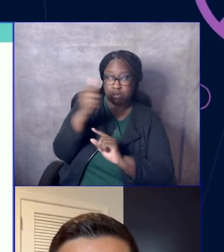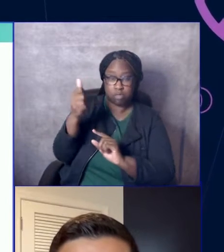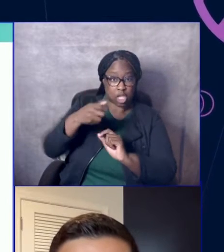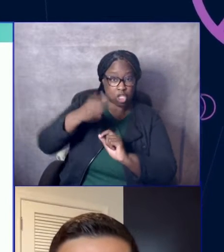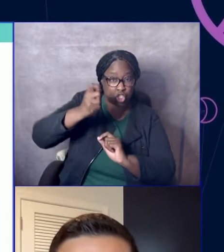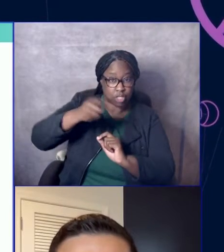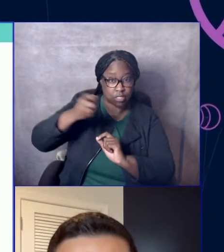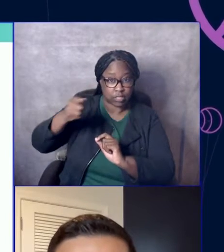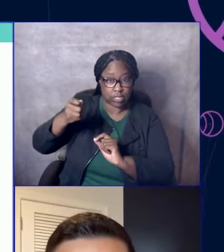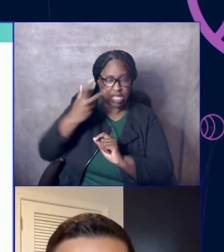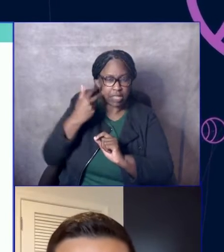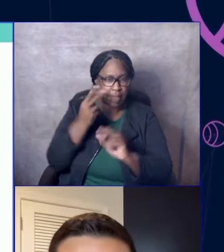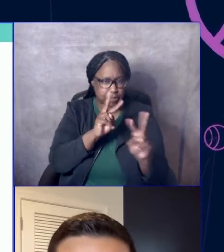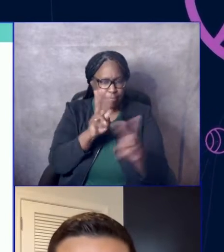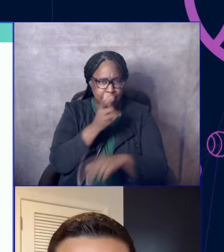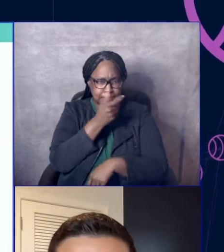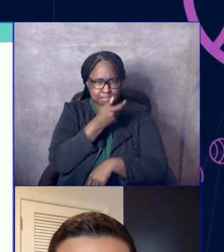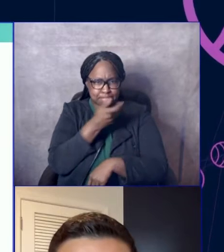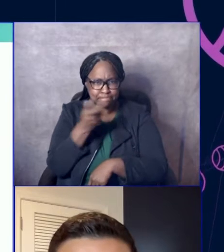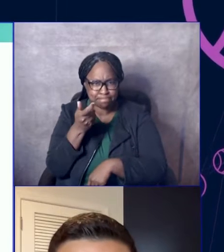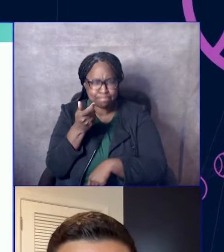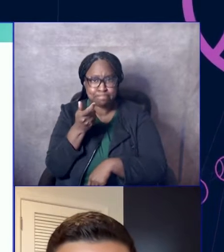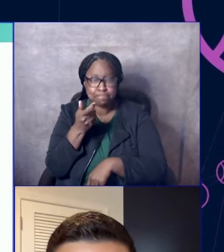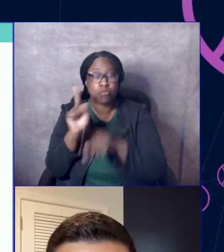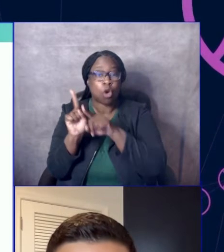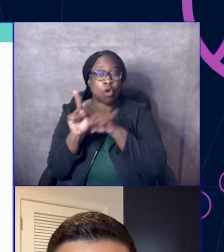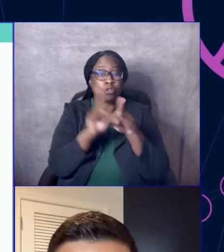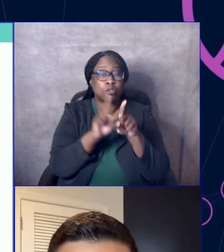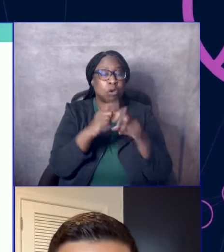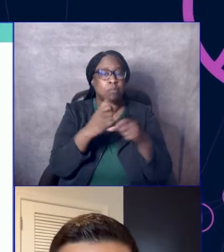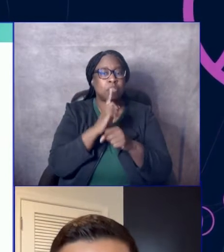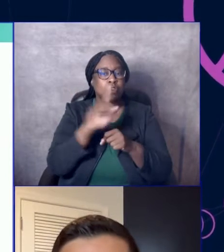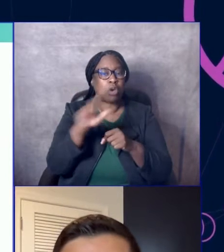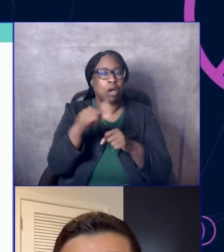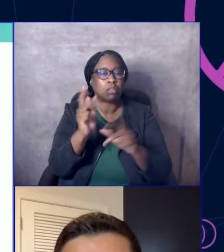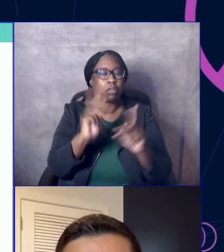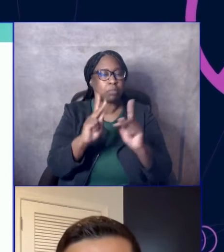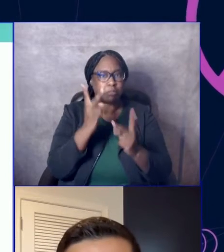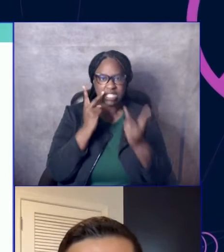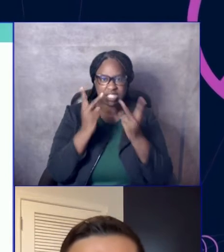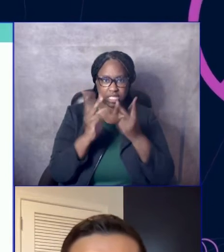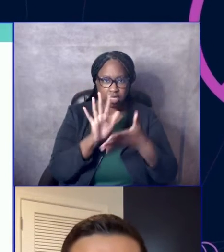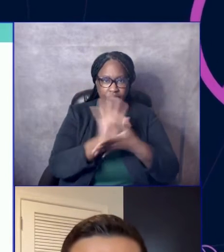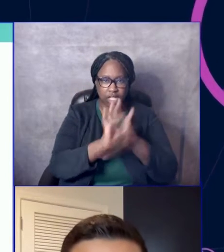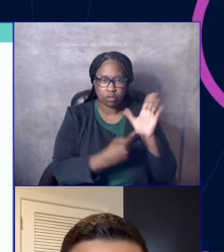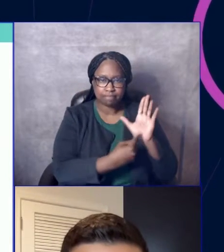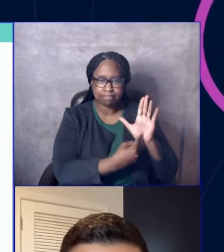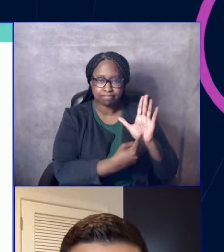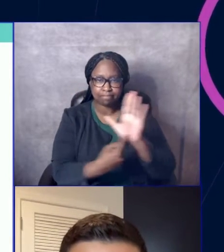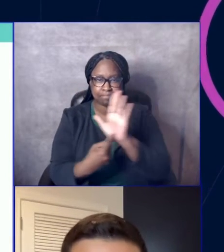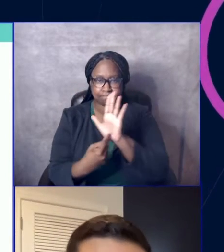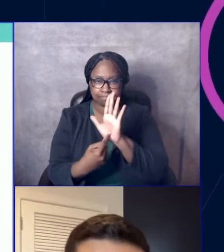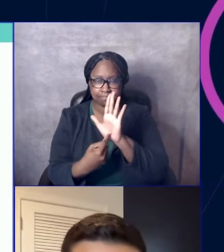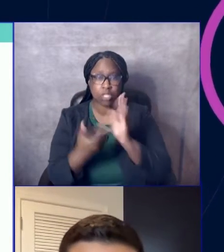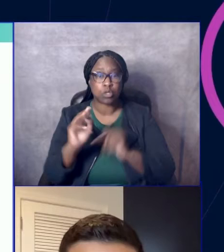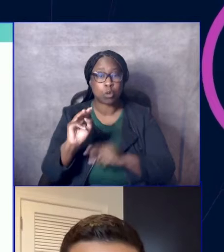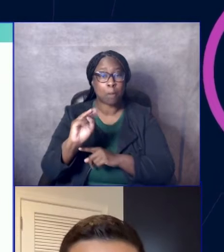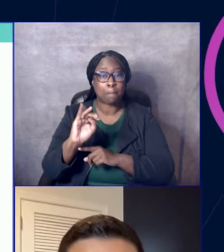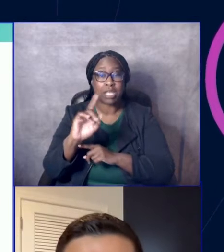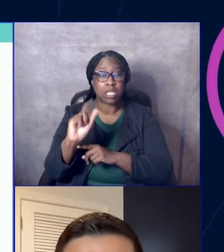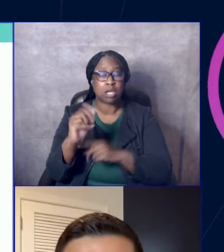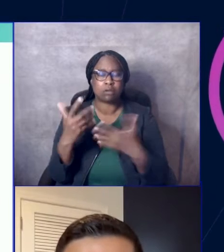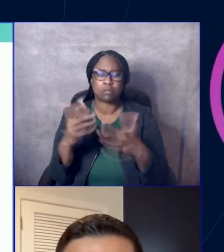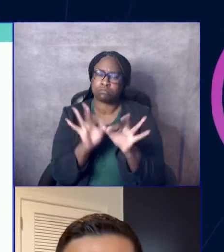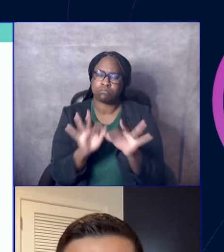that we were making sure other people were seeing these videos as well. And so earned media was a major strategy in our work.